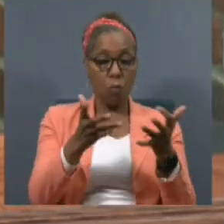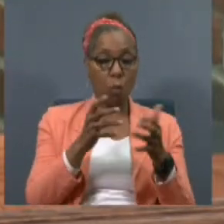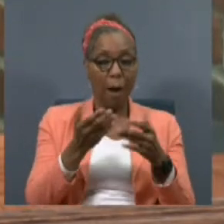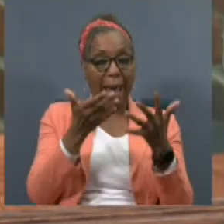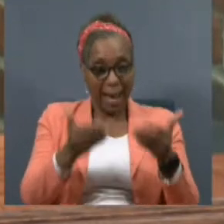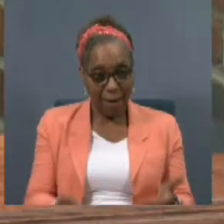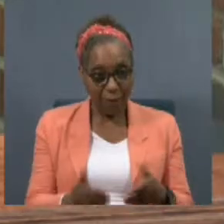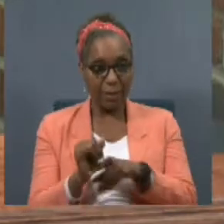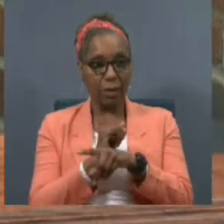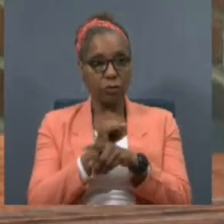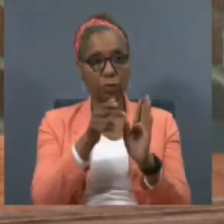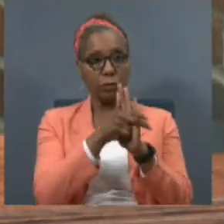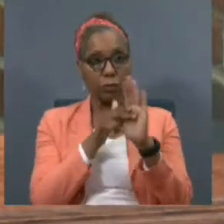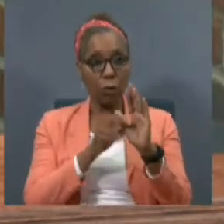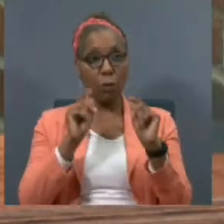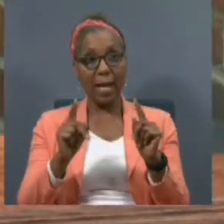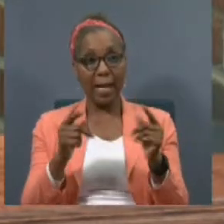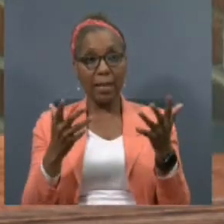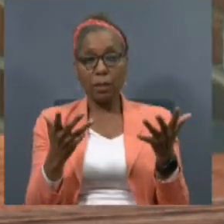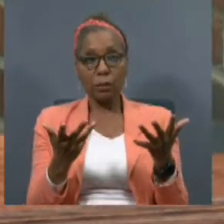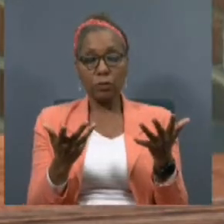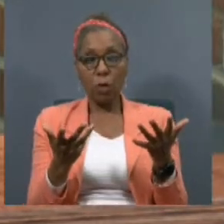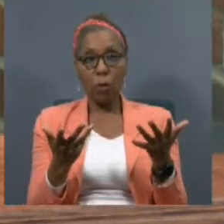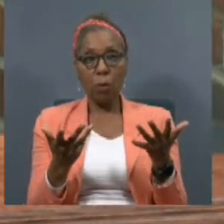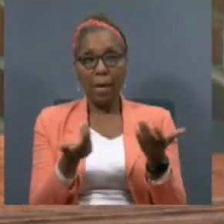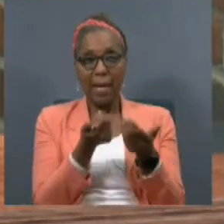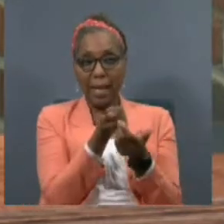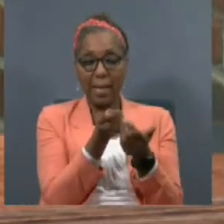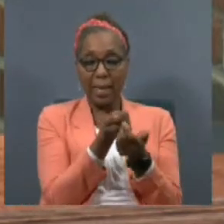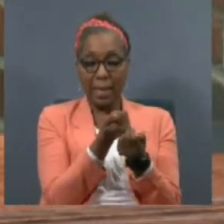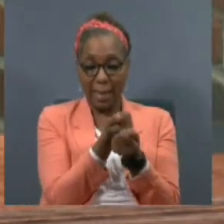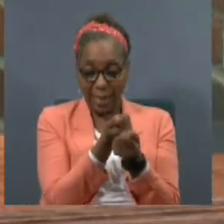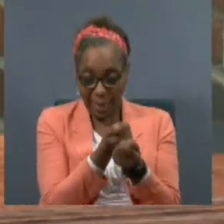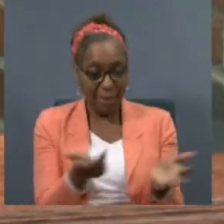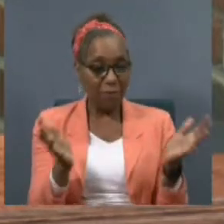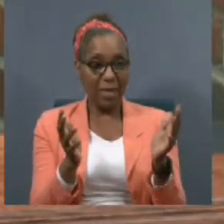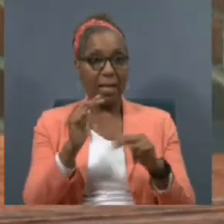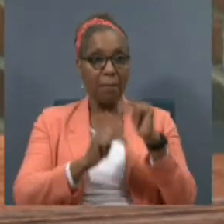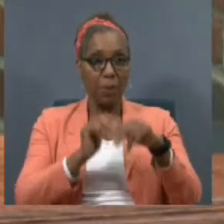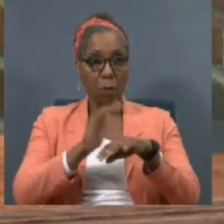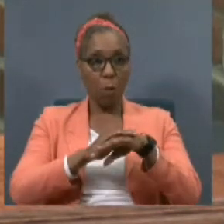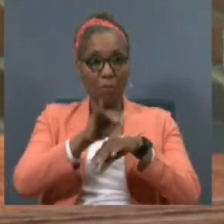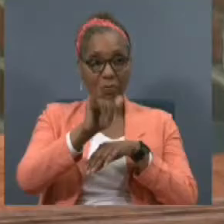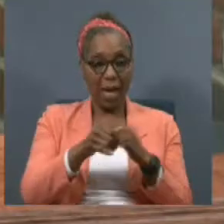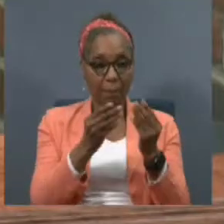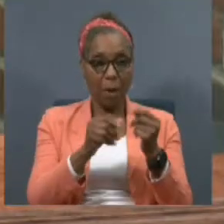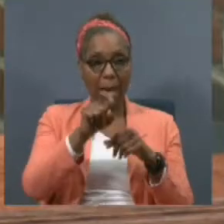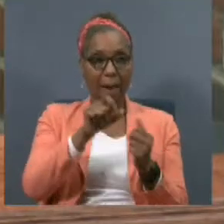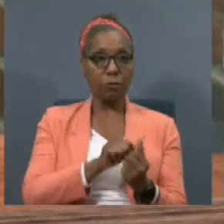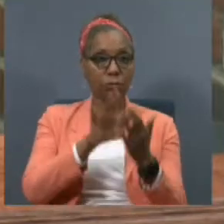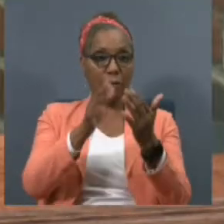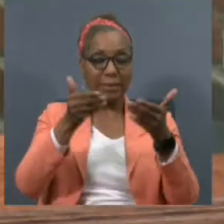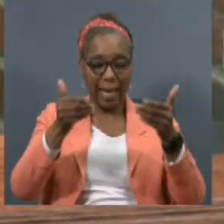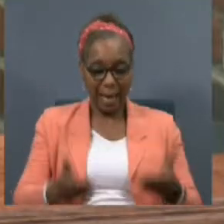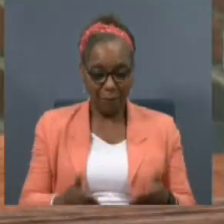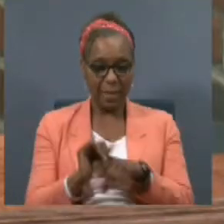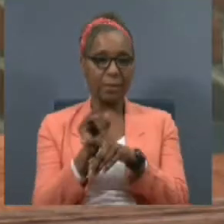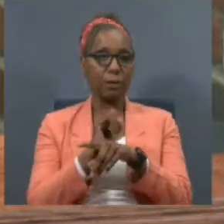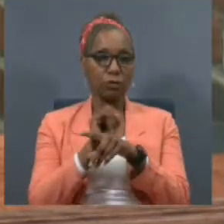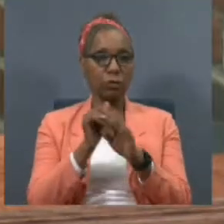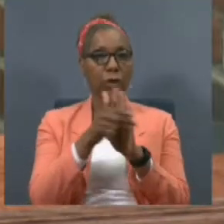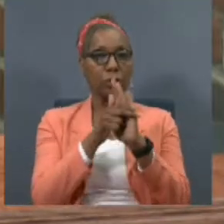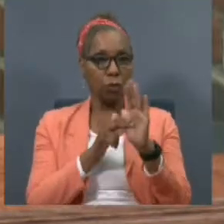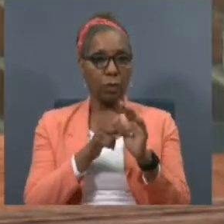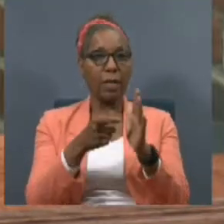zoning. So yes, sir. anything that is built on this property is going to have to address heavy industrial